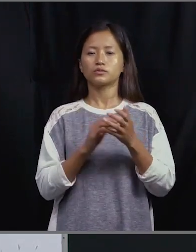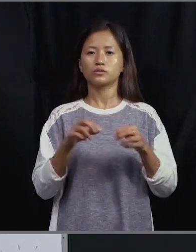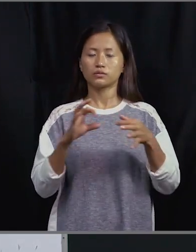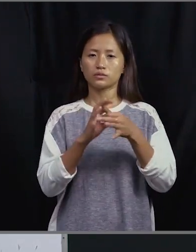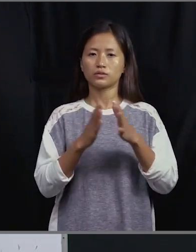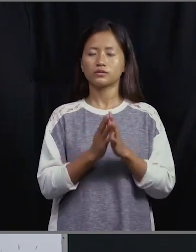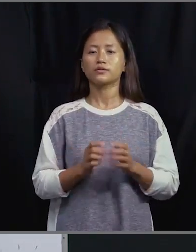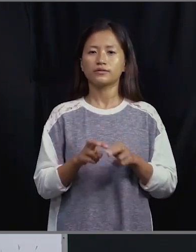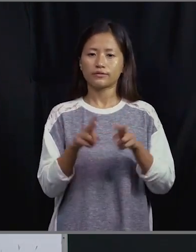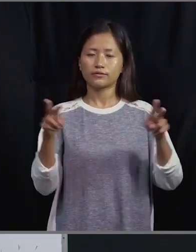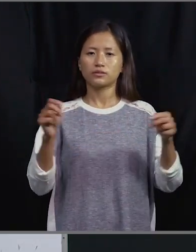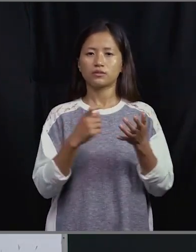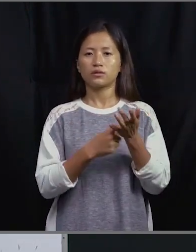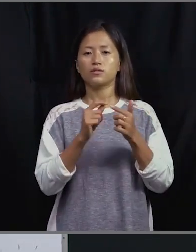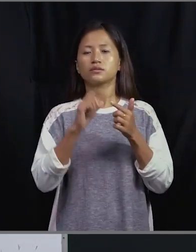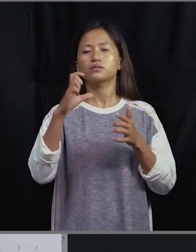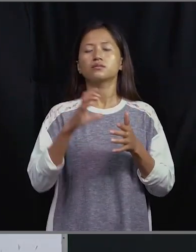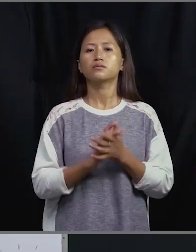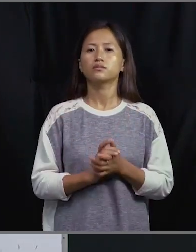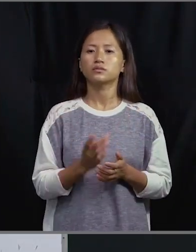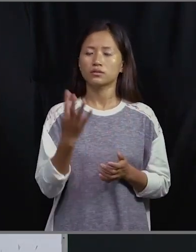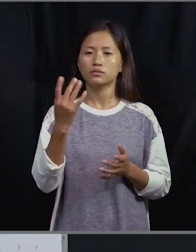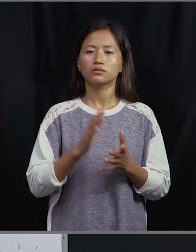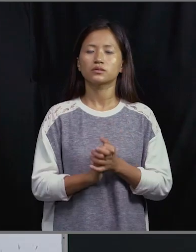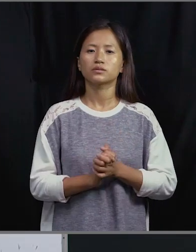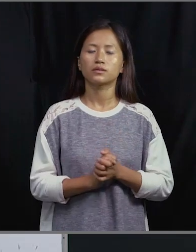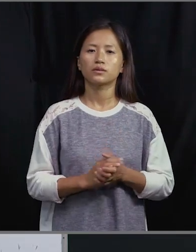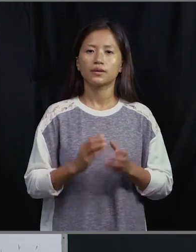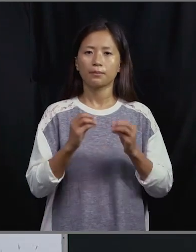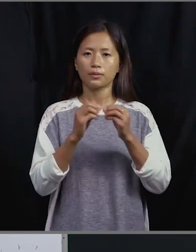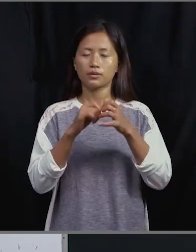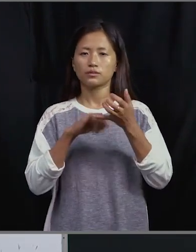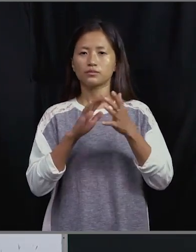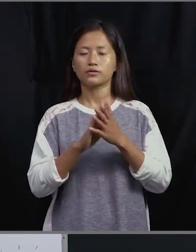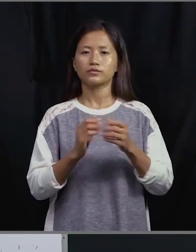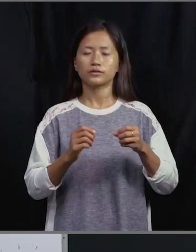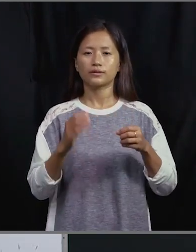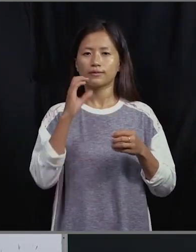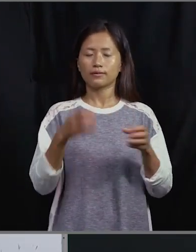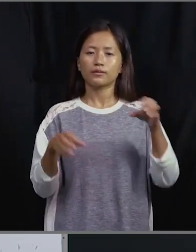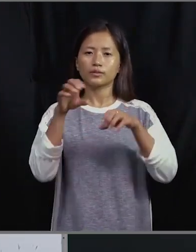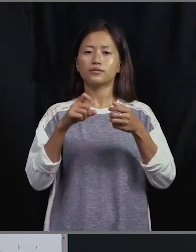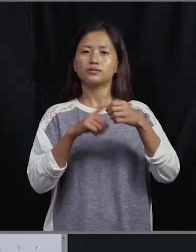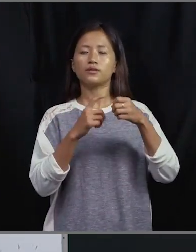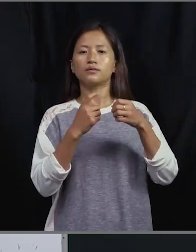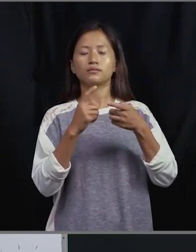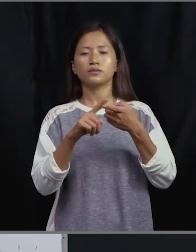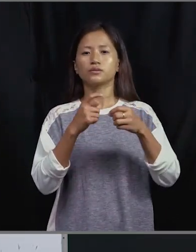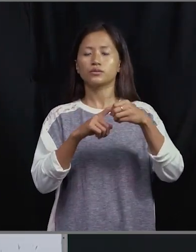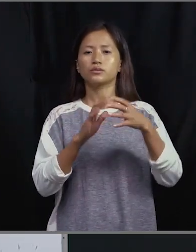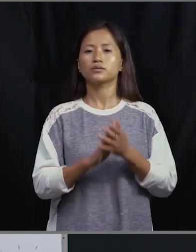of different reactions. And these calculations based on the balanced chemical equations are called as